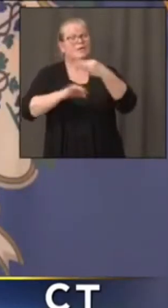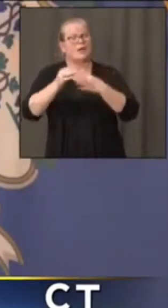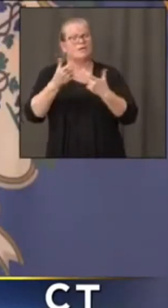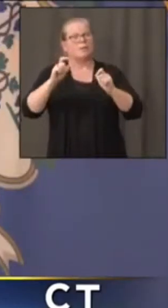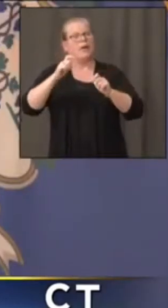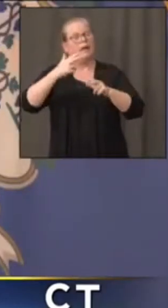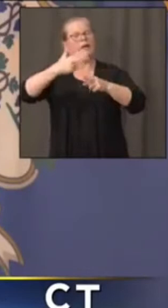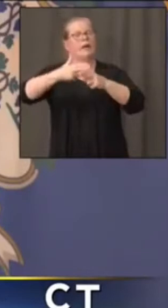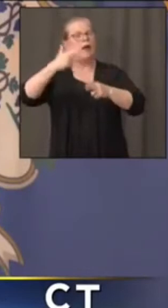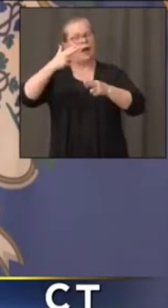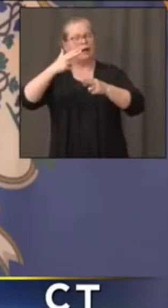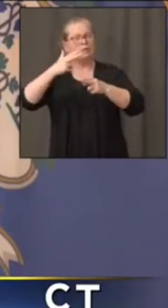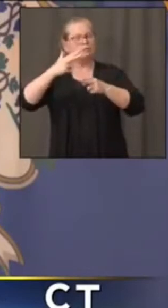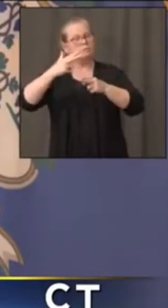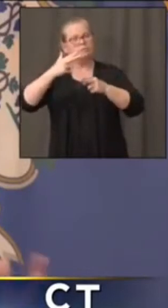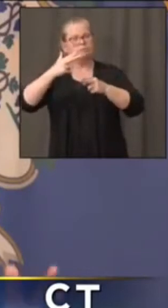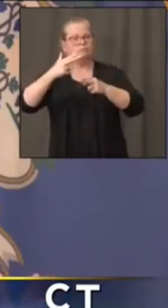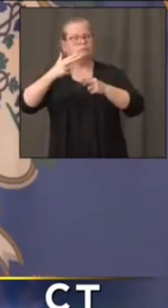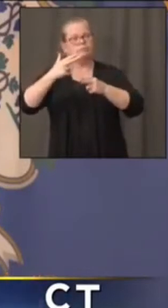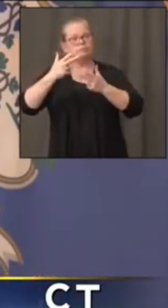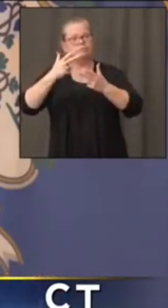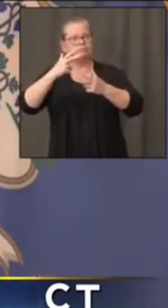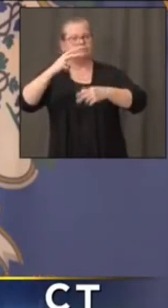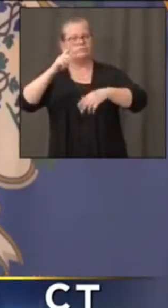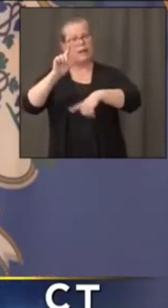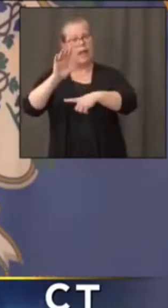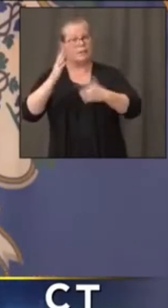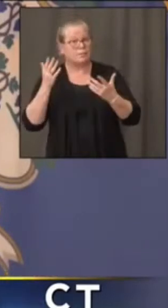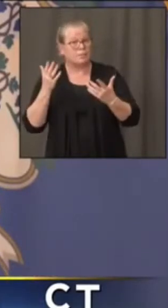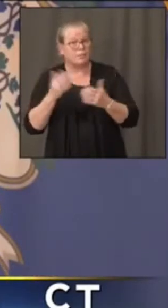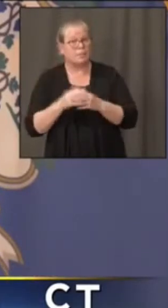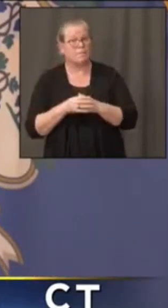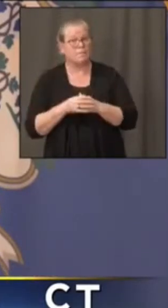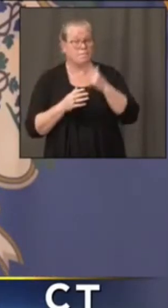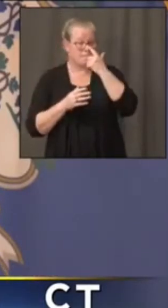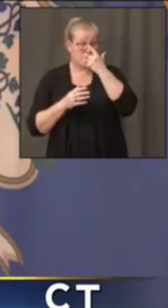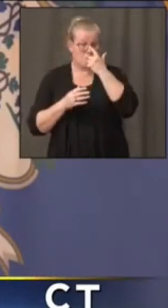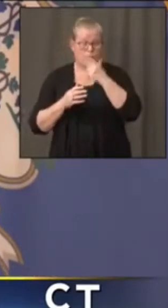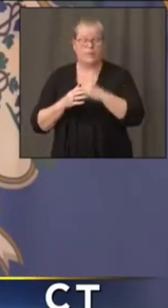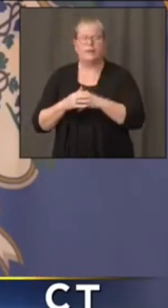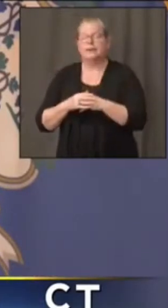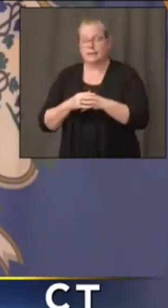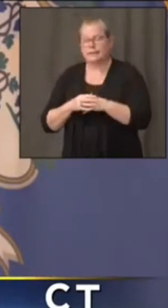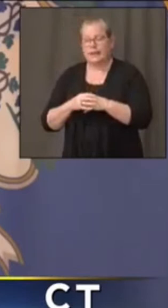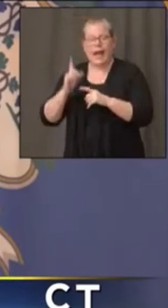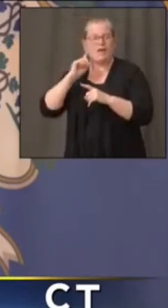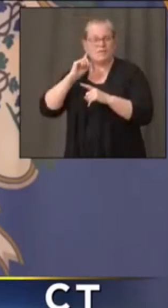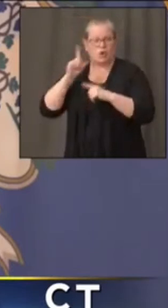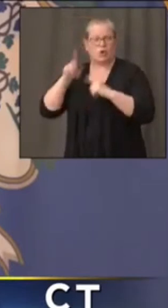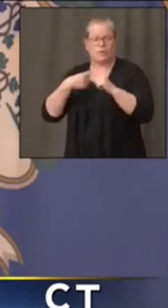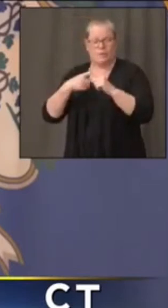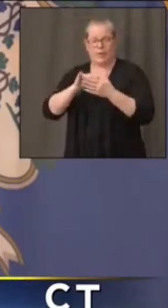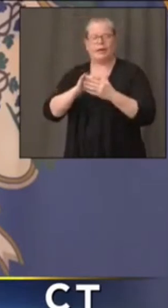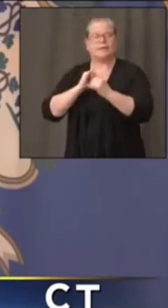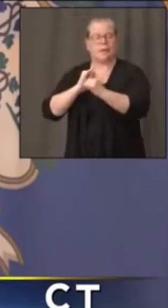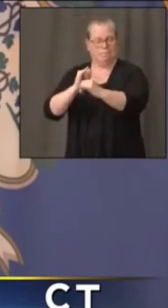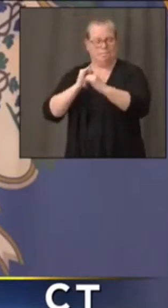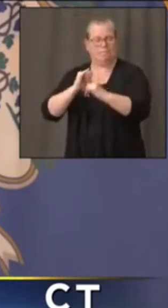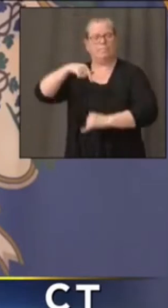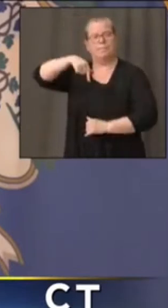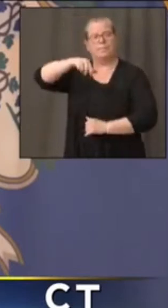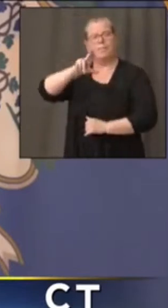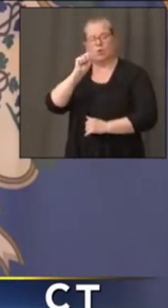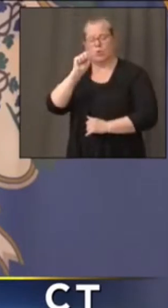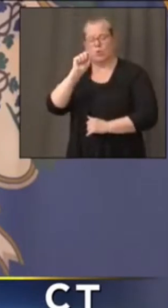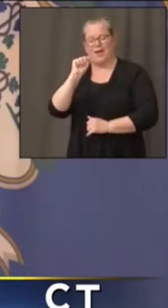that so quest has have been overloaded they've got a some long lead times for those that use them we have a contract